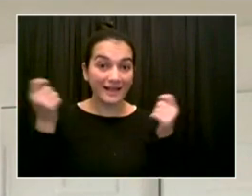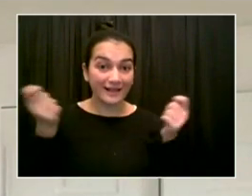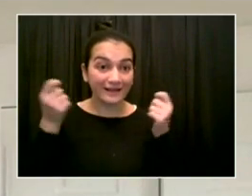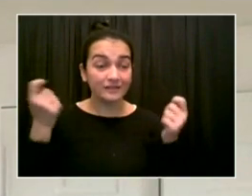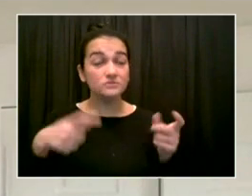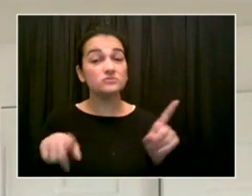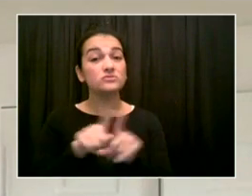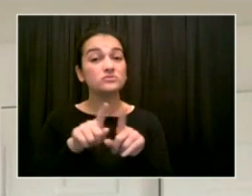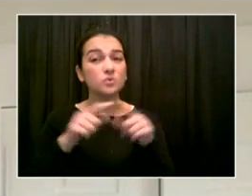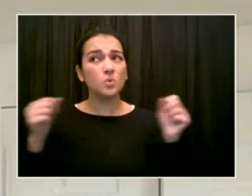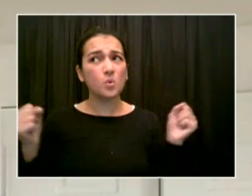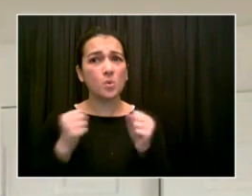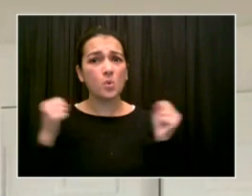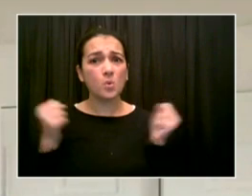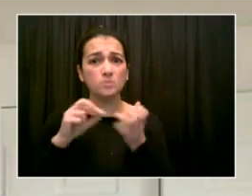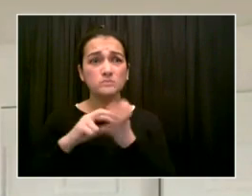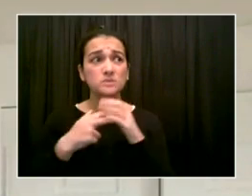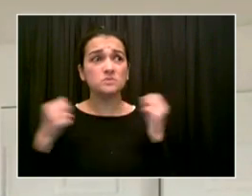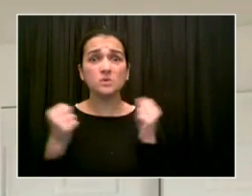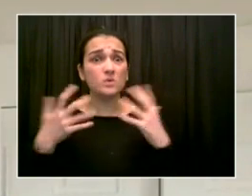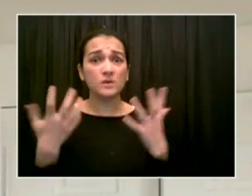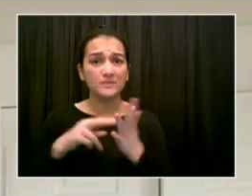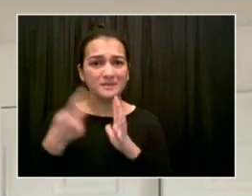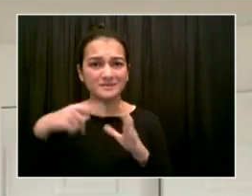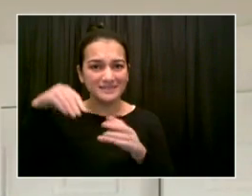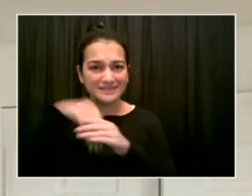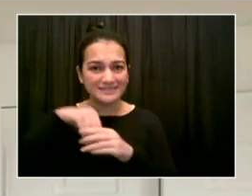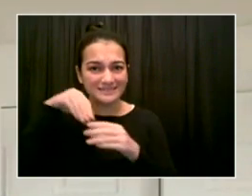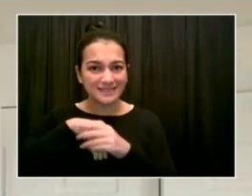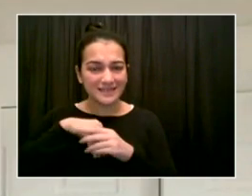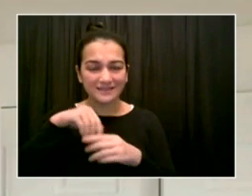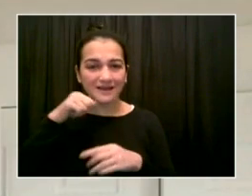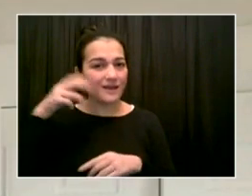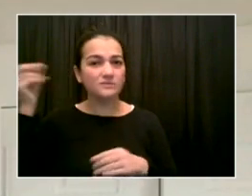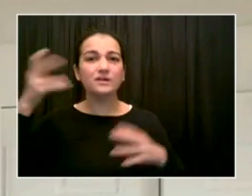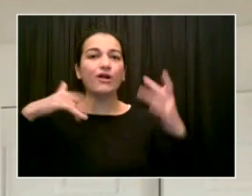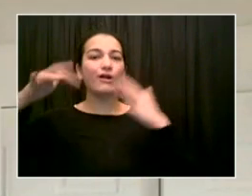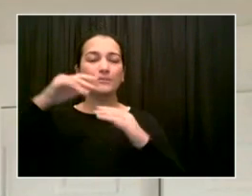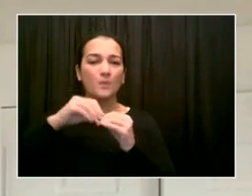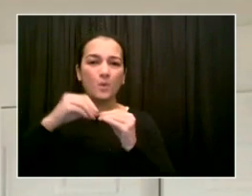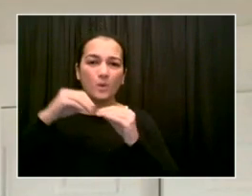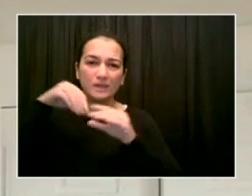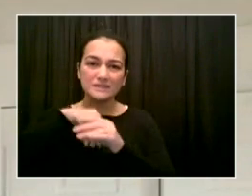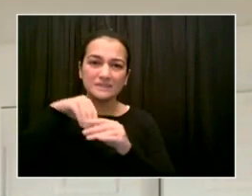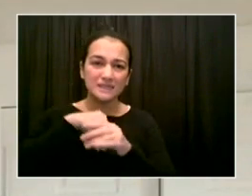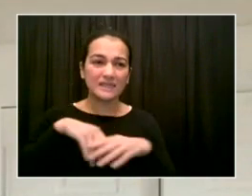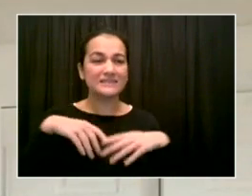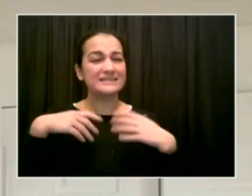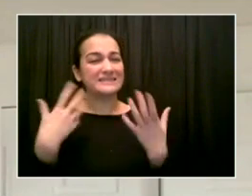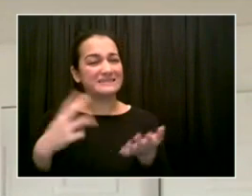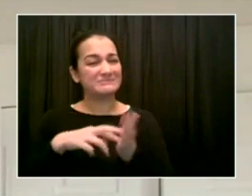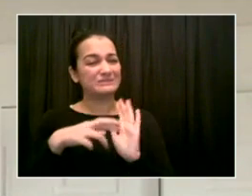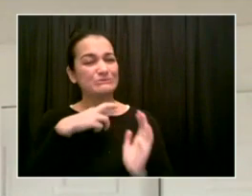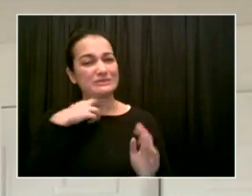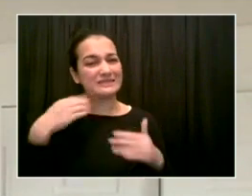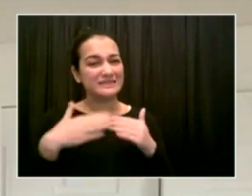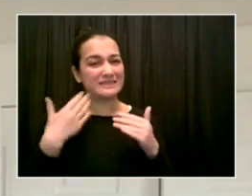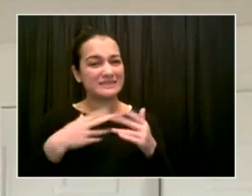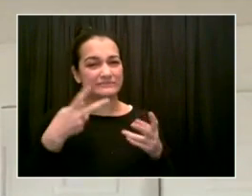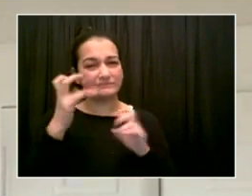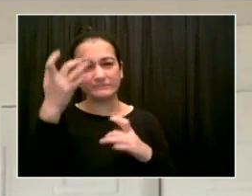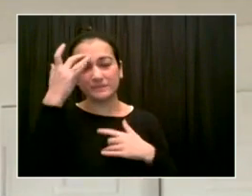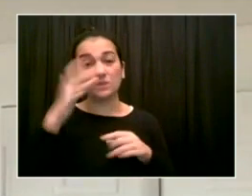ourselves and to protect our loved ones. And it's never been easier to get a COVID-19 vaccination in New York City.